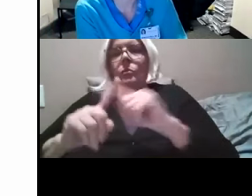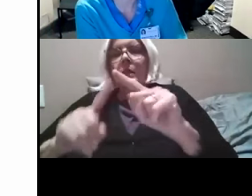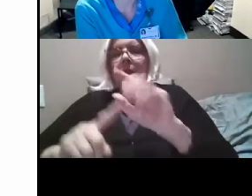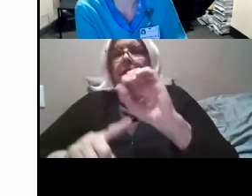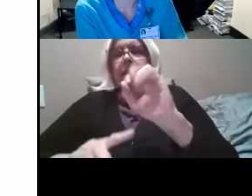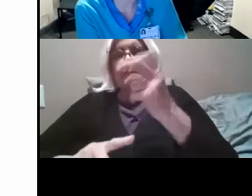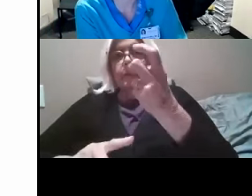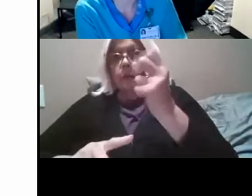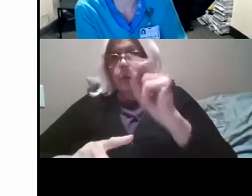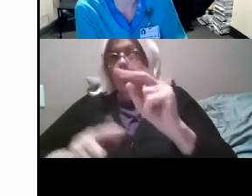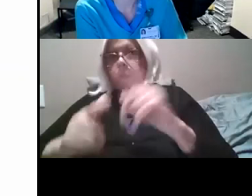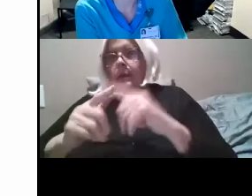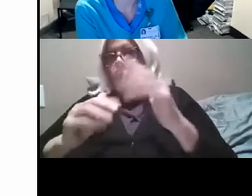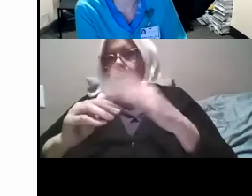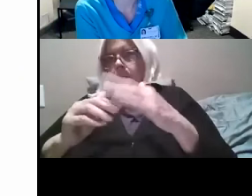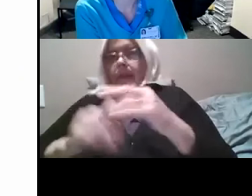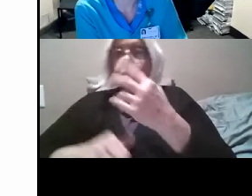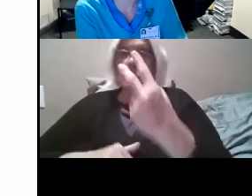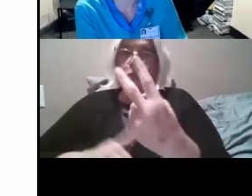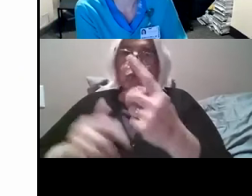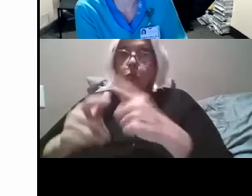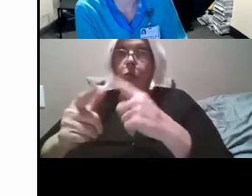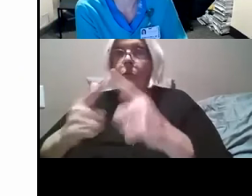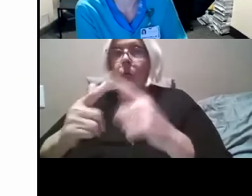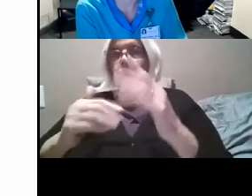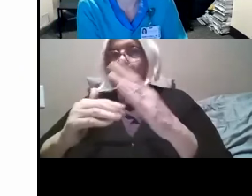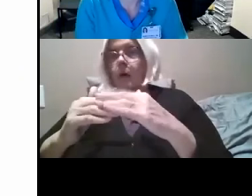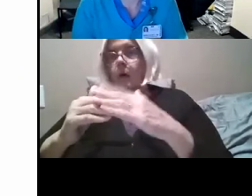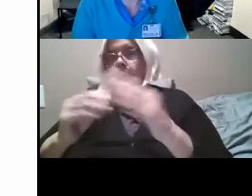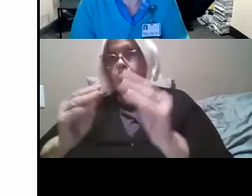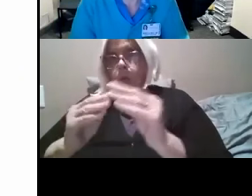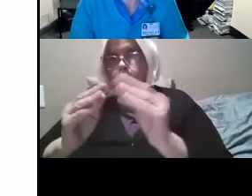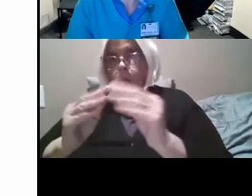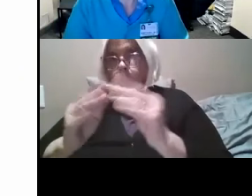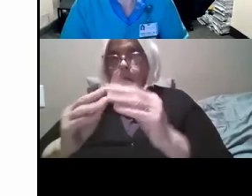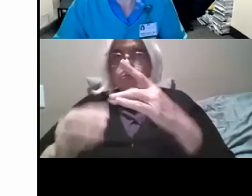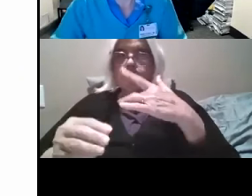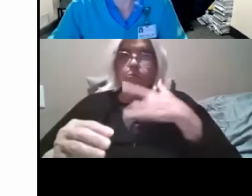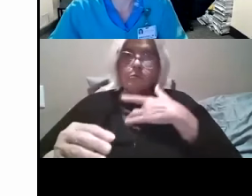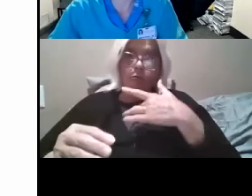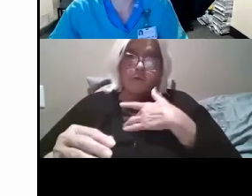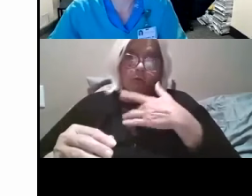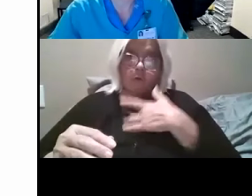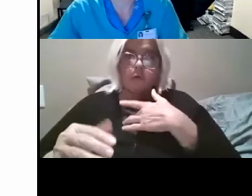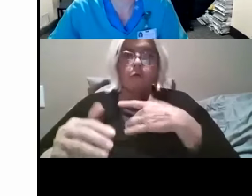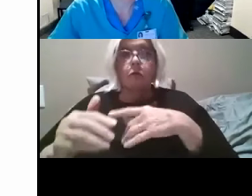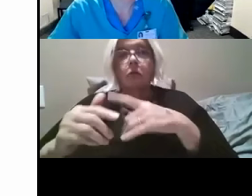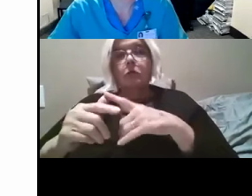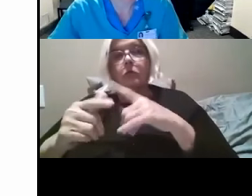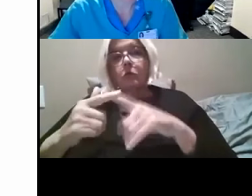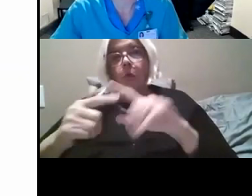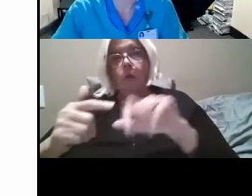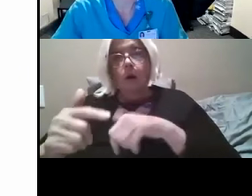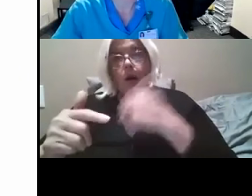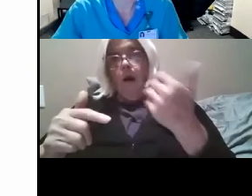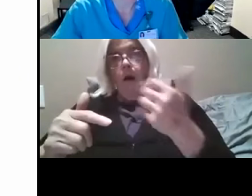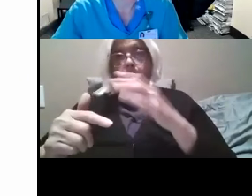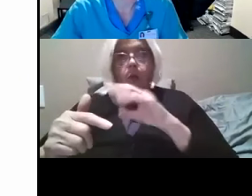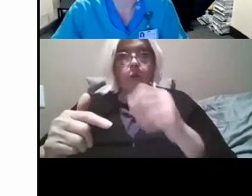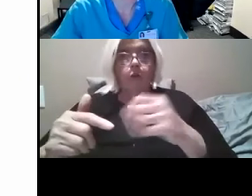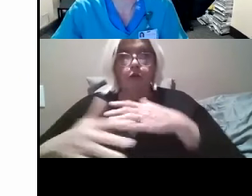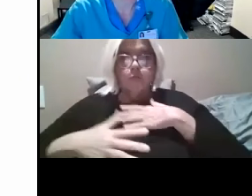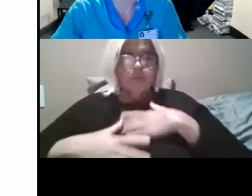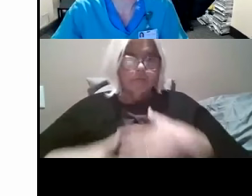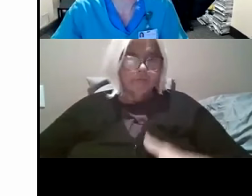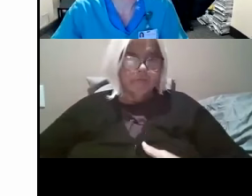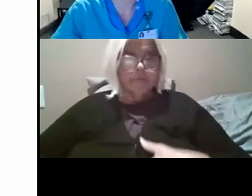may be one of them, and it can be very severe. There have been 48 deaths among kids